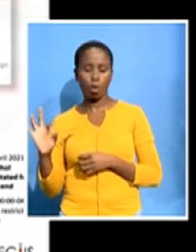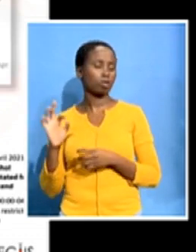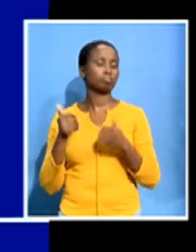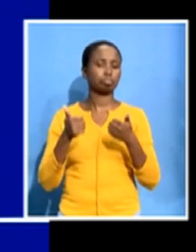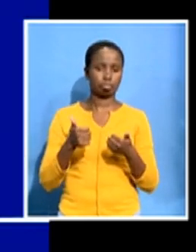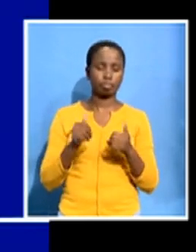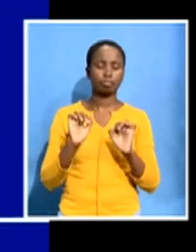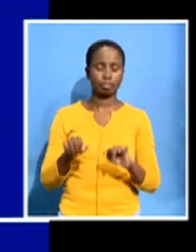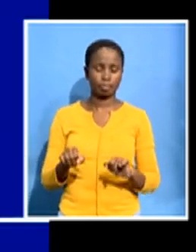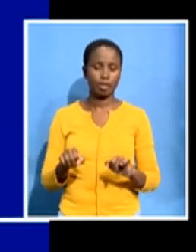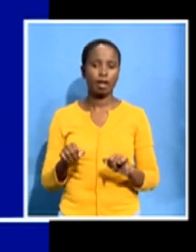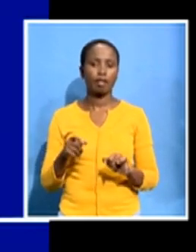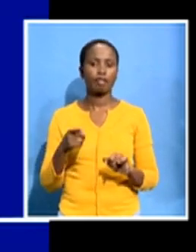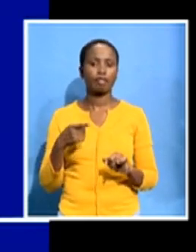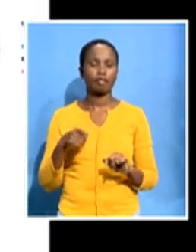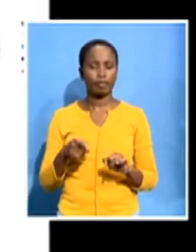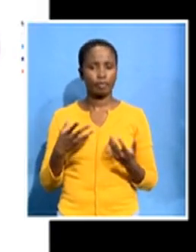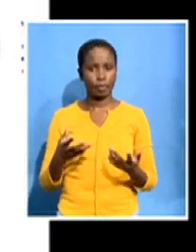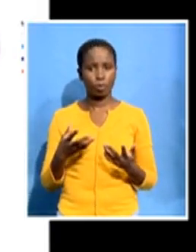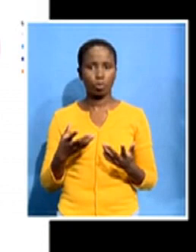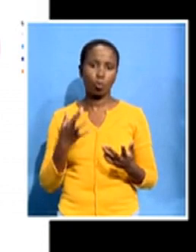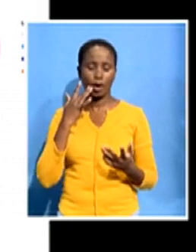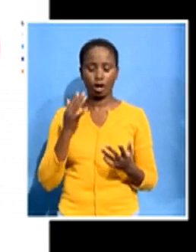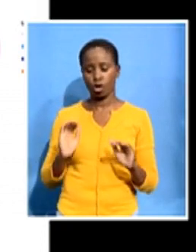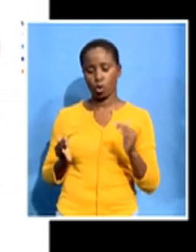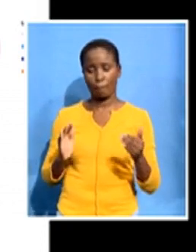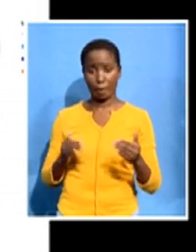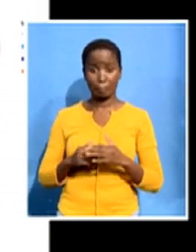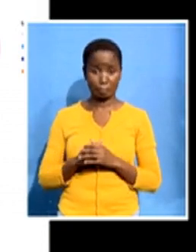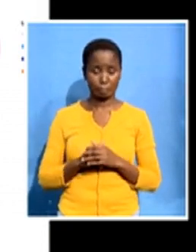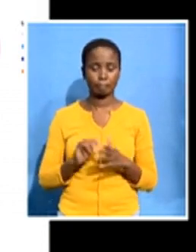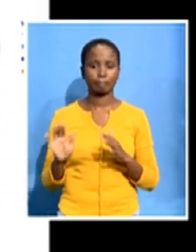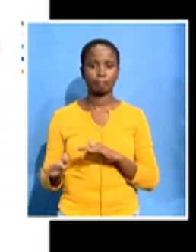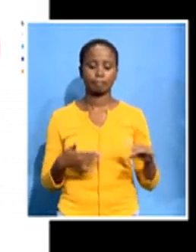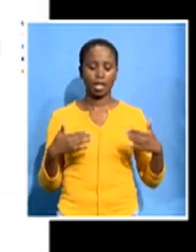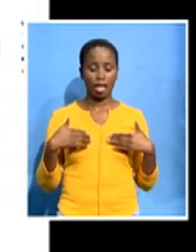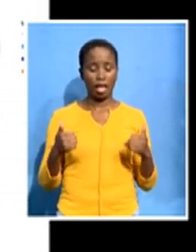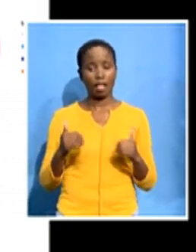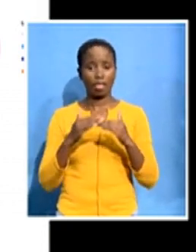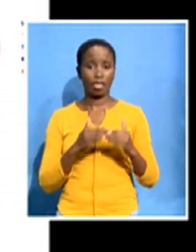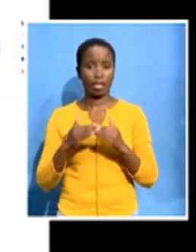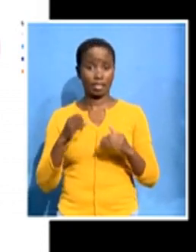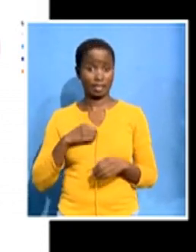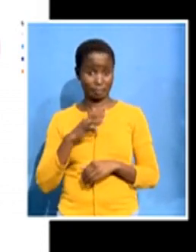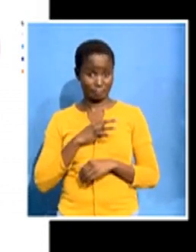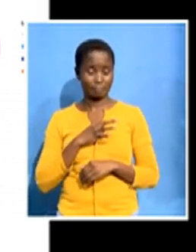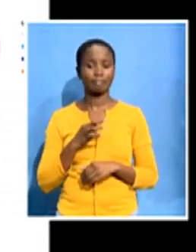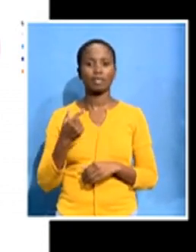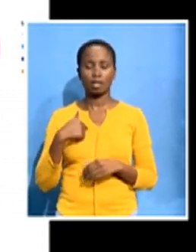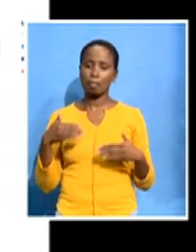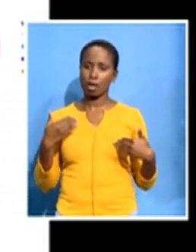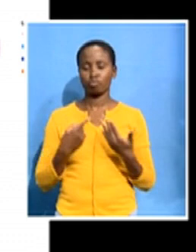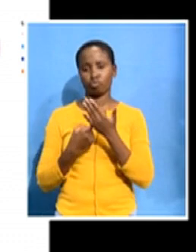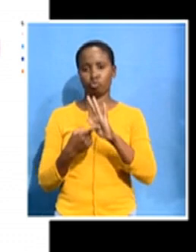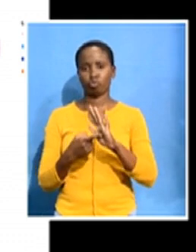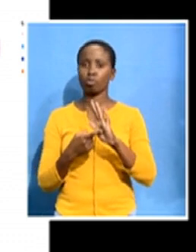in comparison. So when we look at the healthcare workers, I'm very glad to show you this slide today. This is a figure that